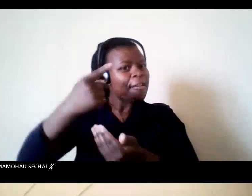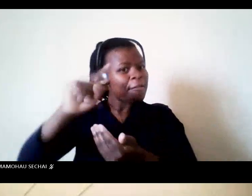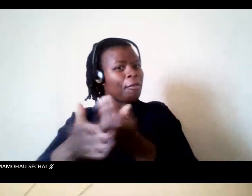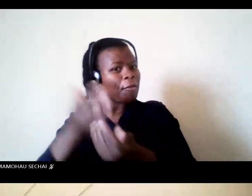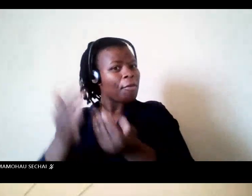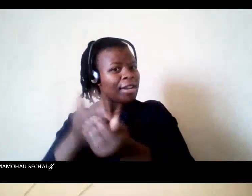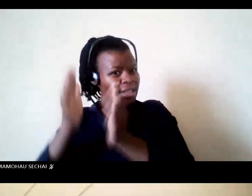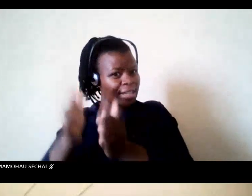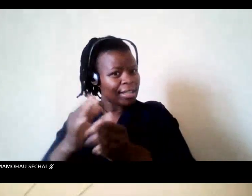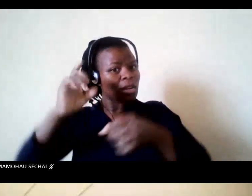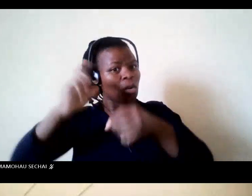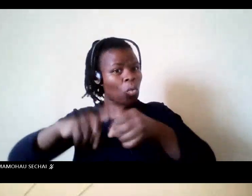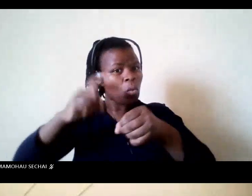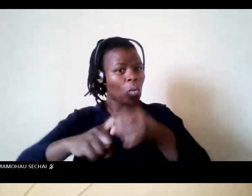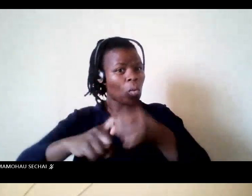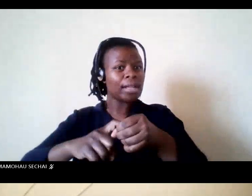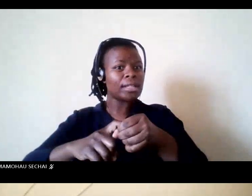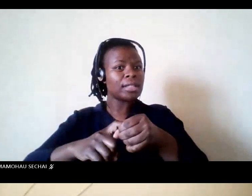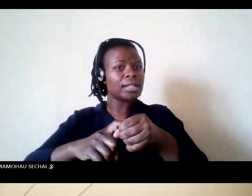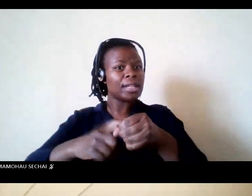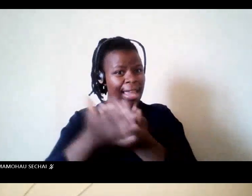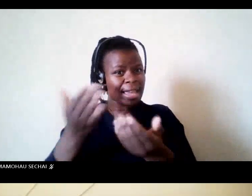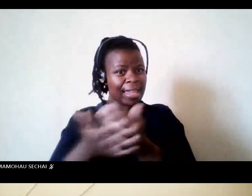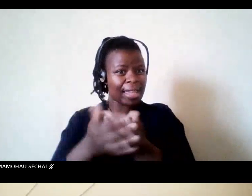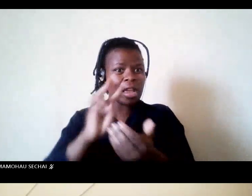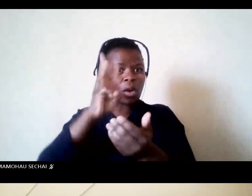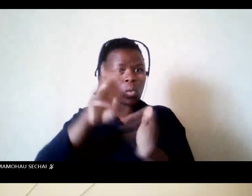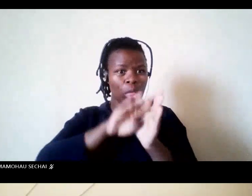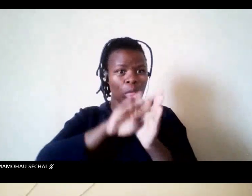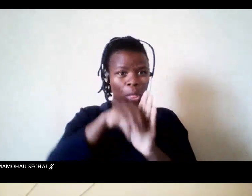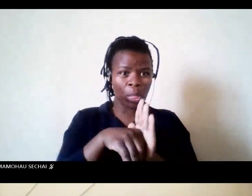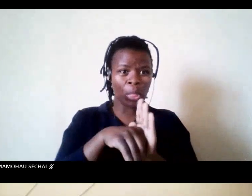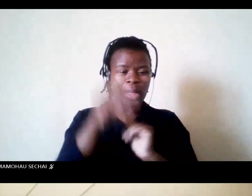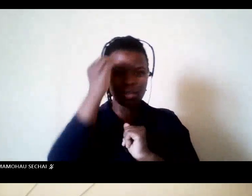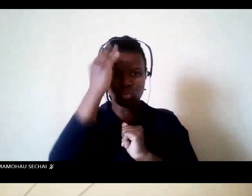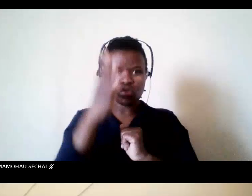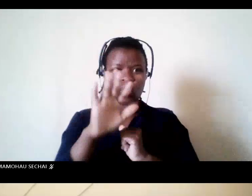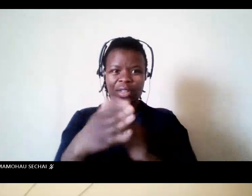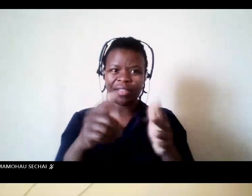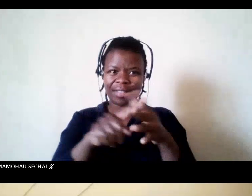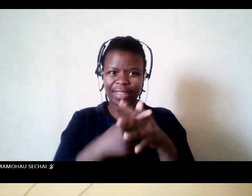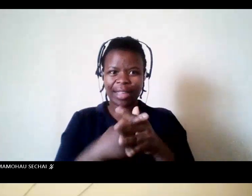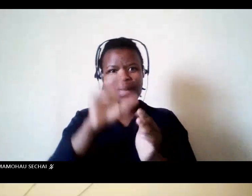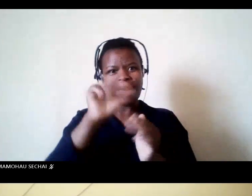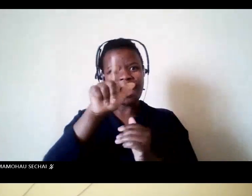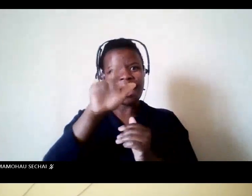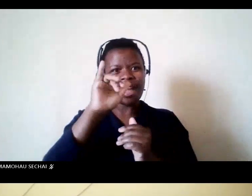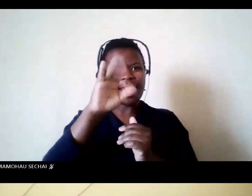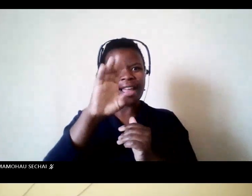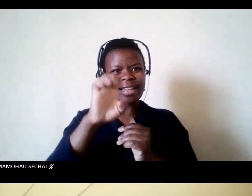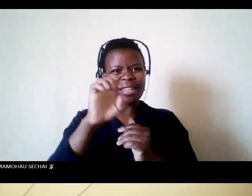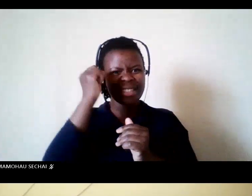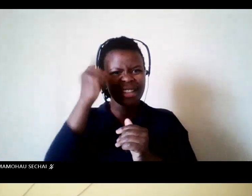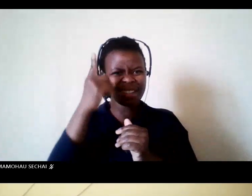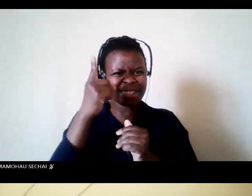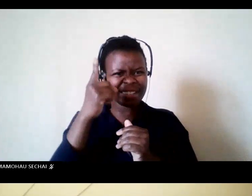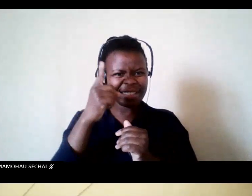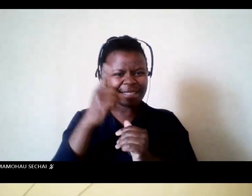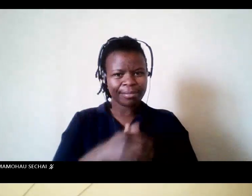care will compromise. Yeah. So I hope that adds, Alice, to understanding that